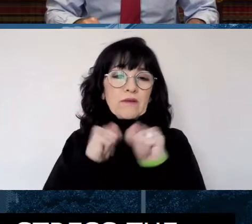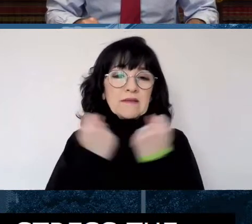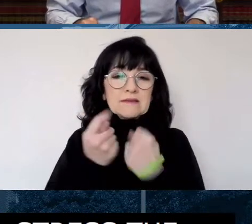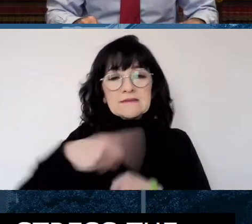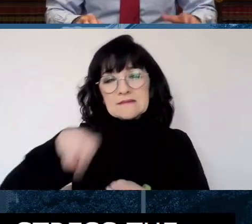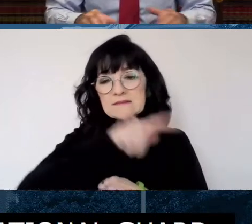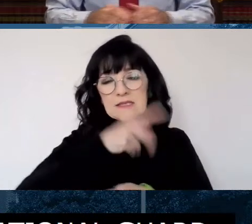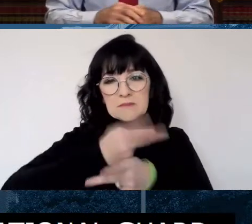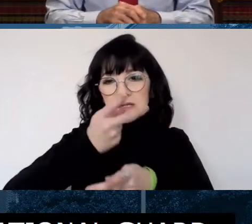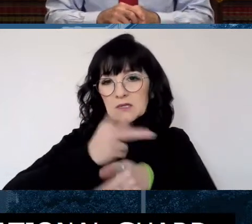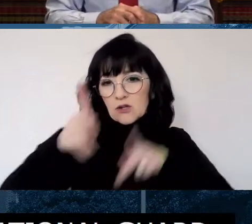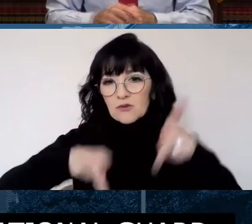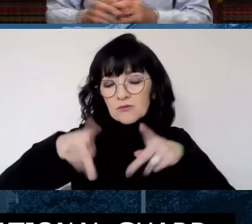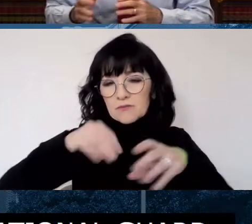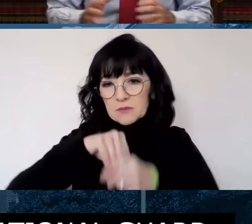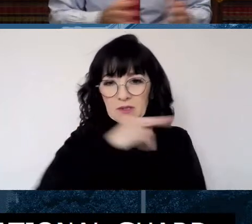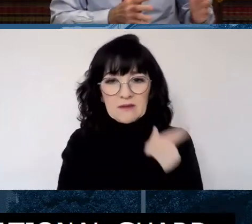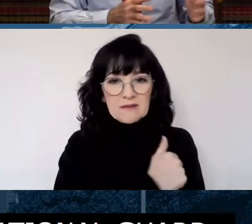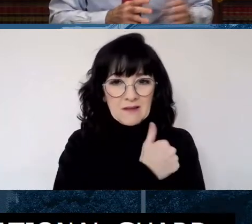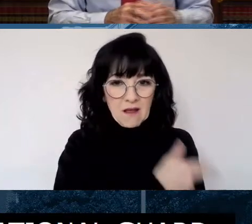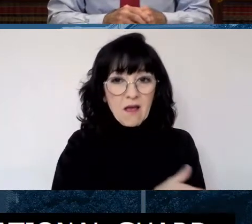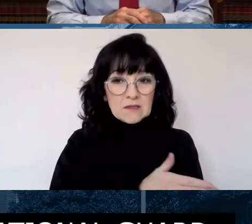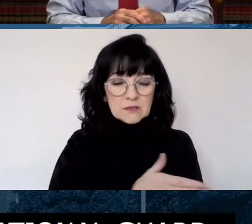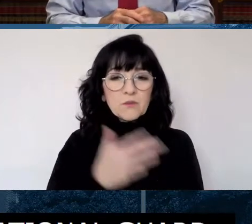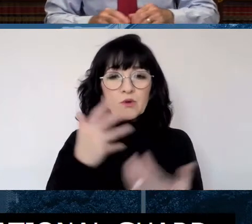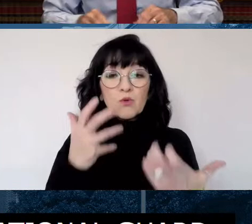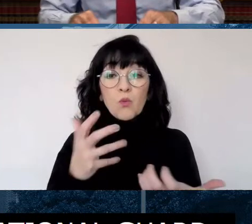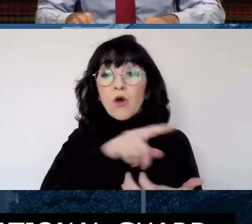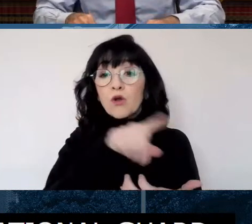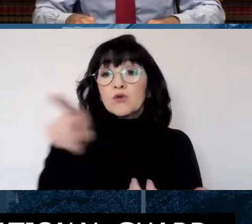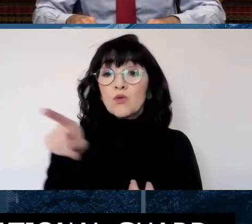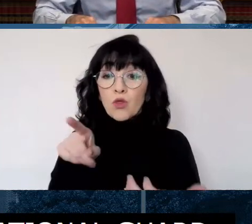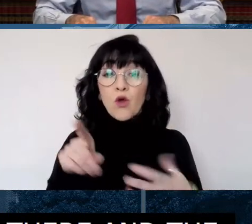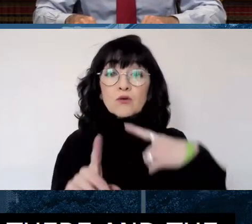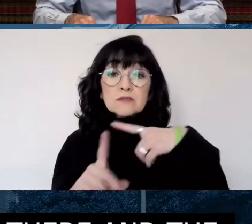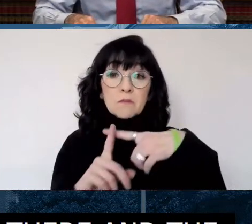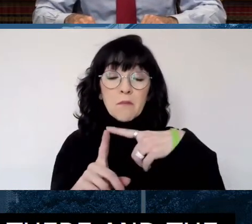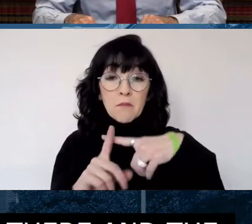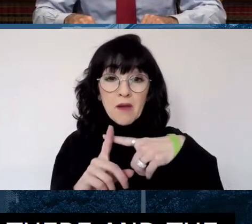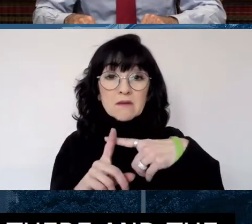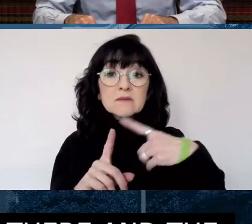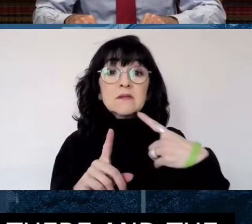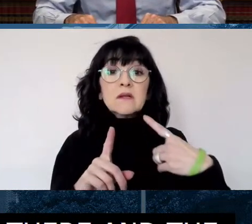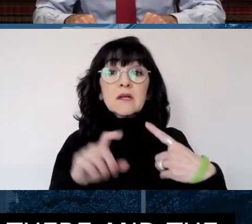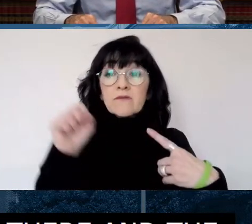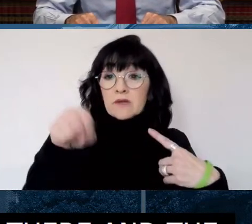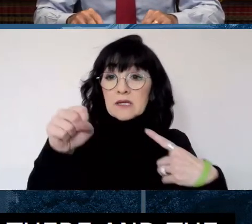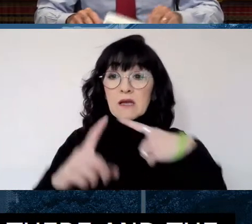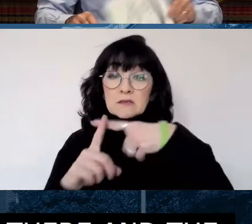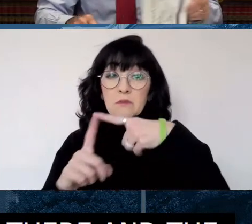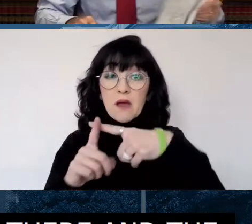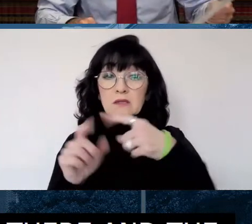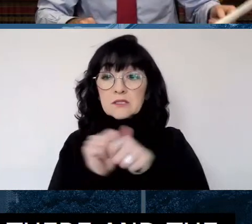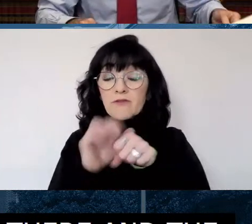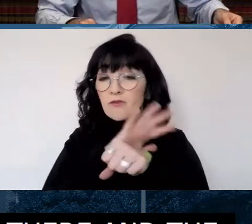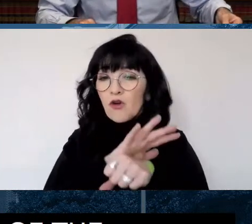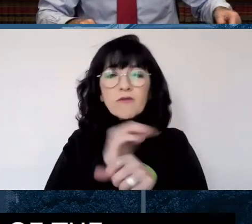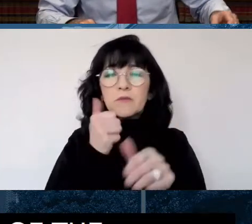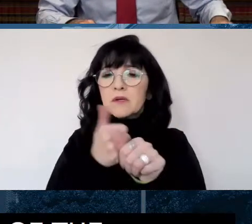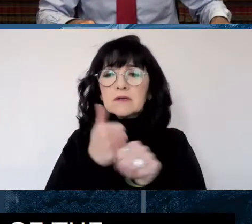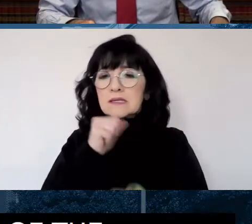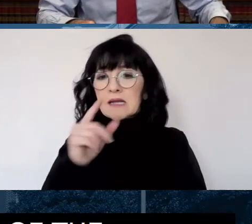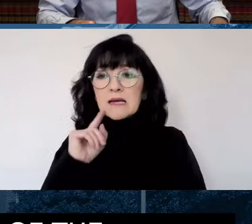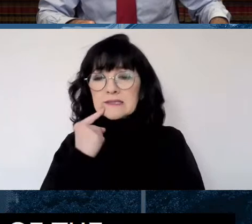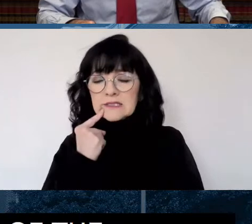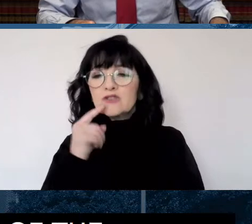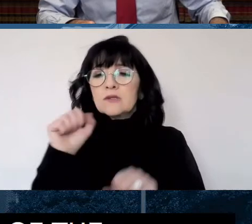those positive cases out of the hospital into less acute situations. So here's